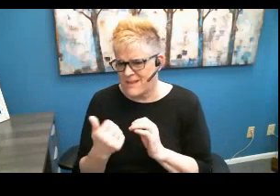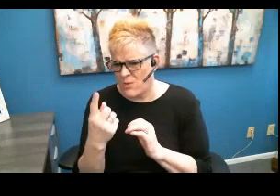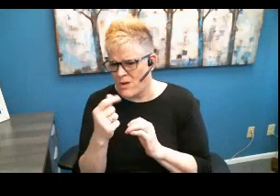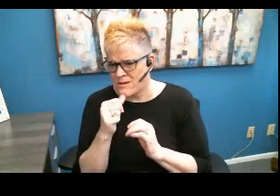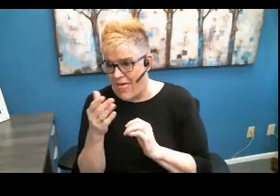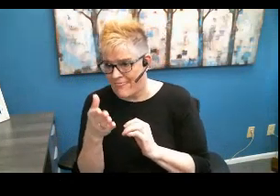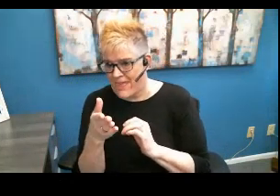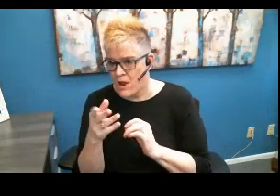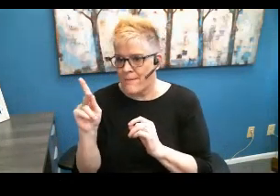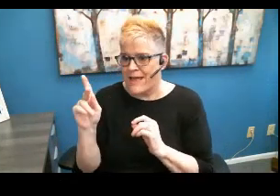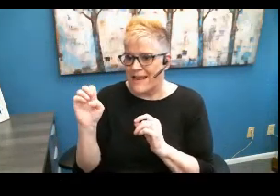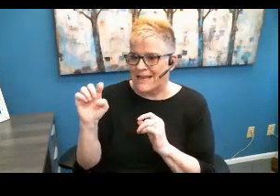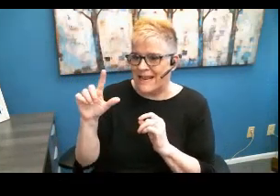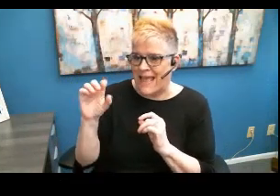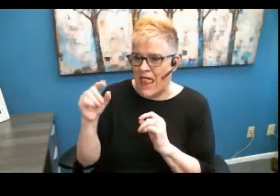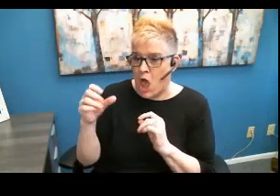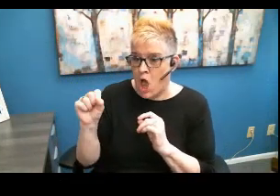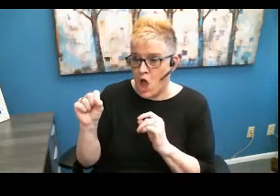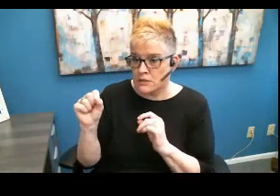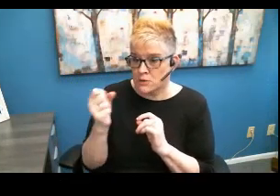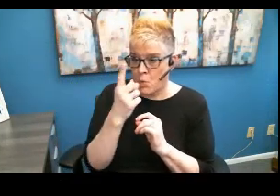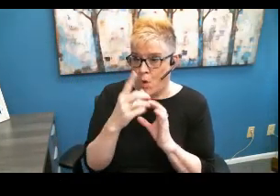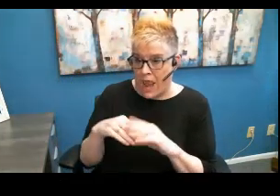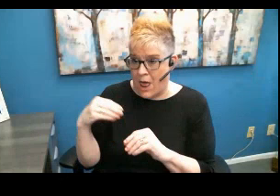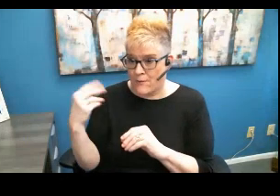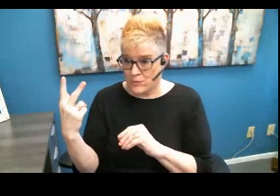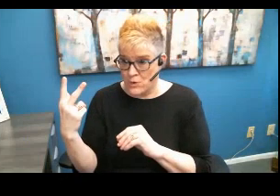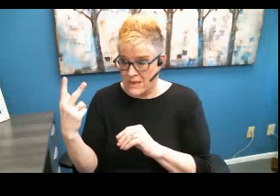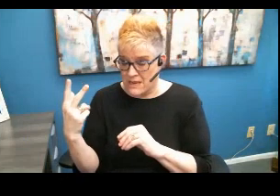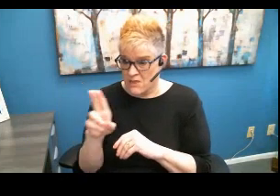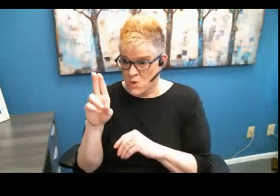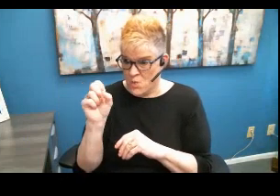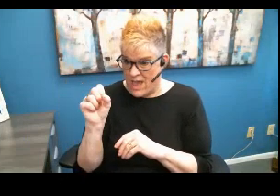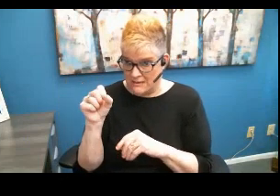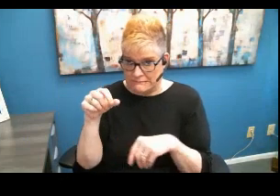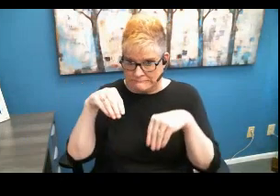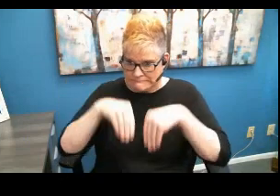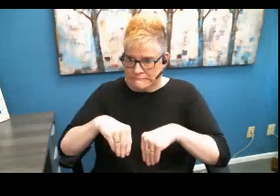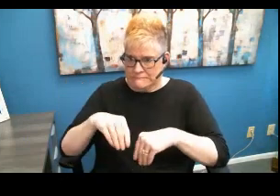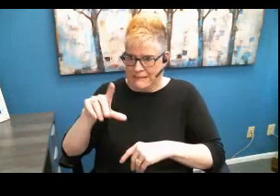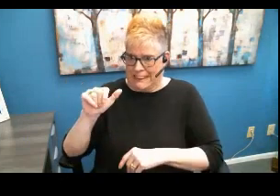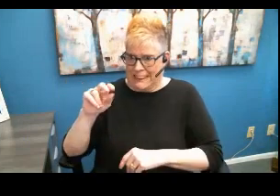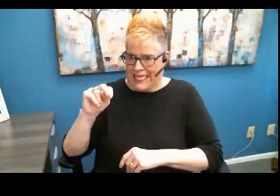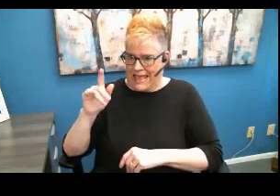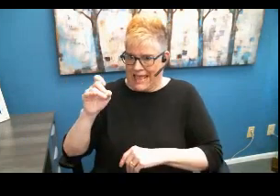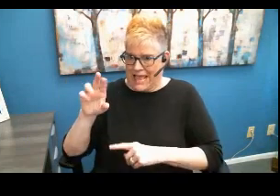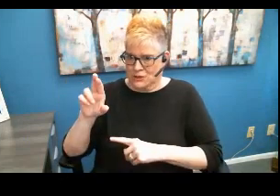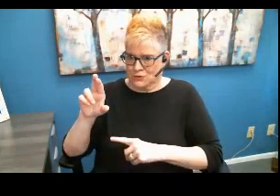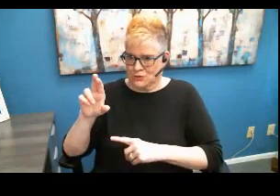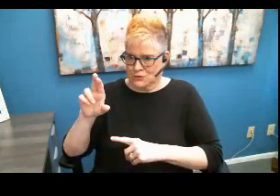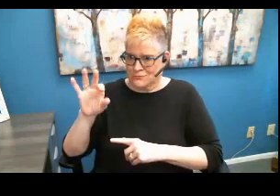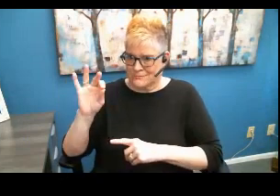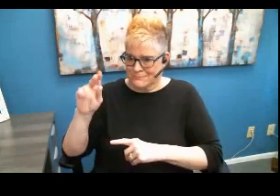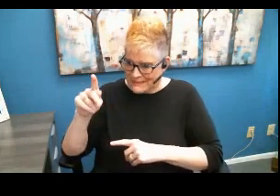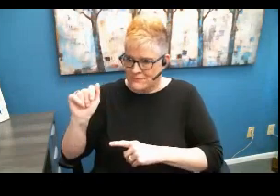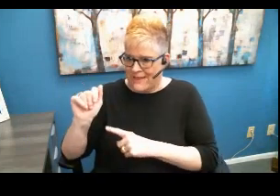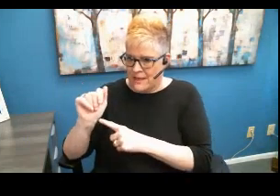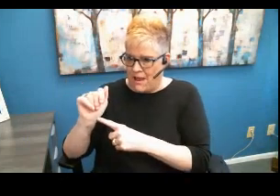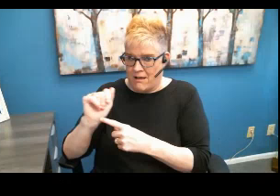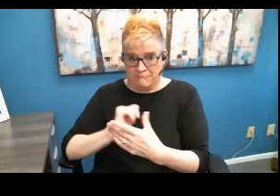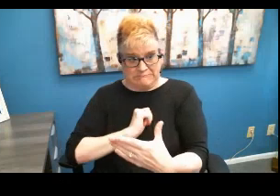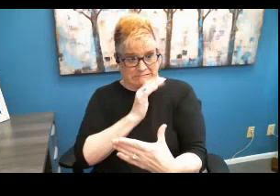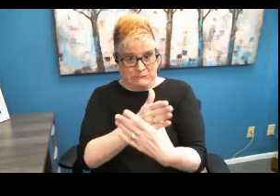here, but Kellogg's. I think one of the 3 Kellogg's plants in the U.S. is in Lancaster County, and an interruption